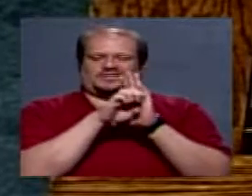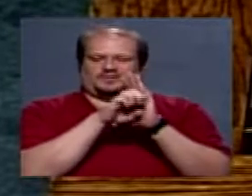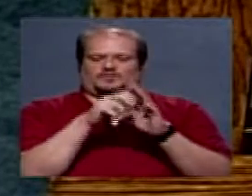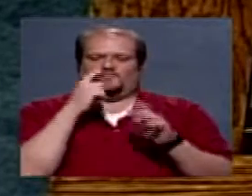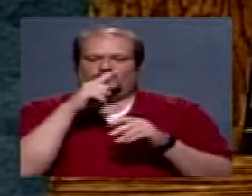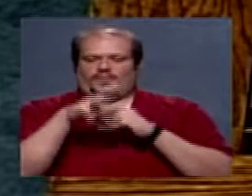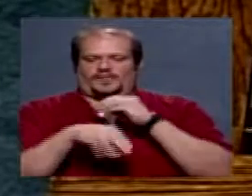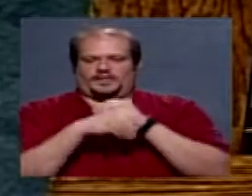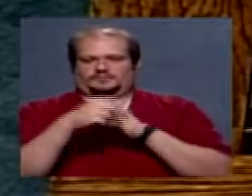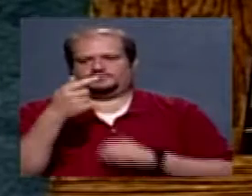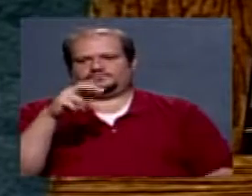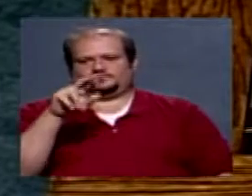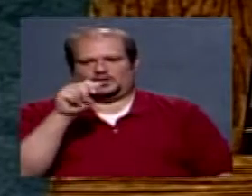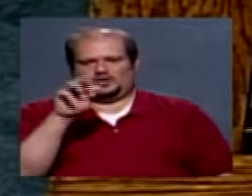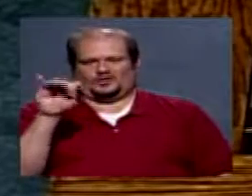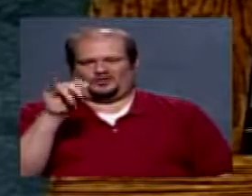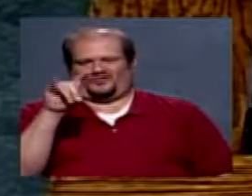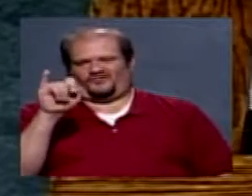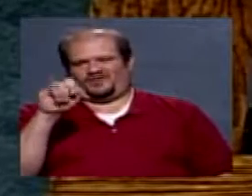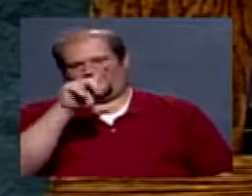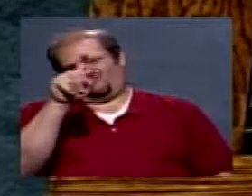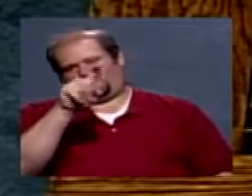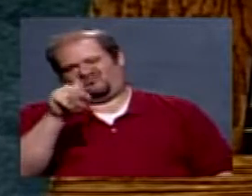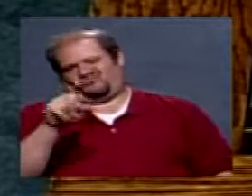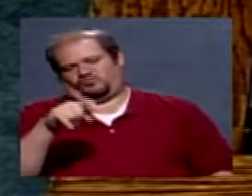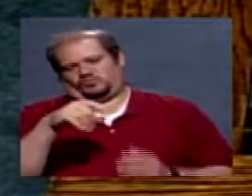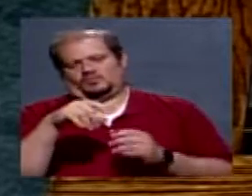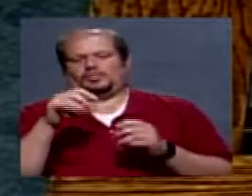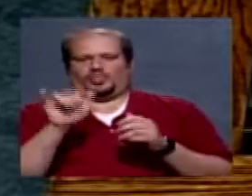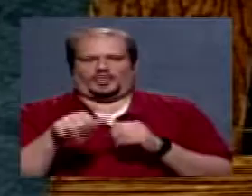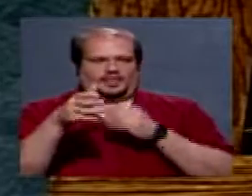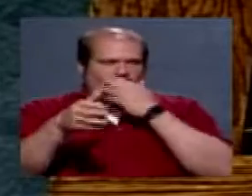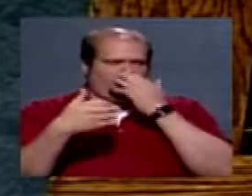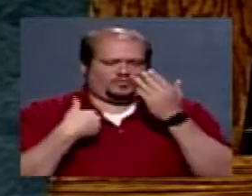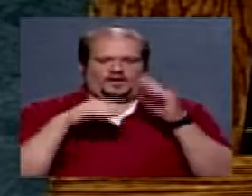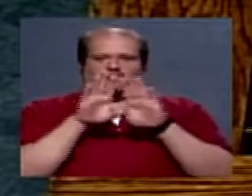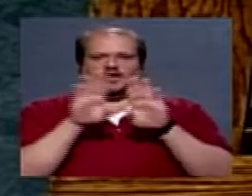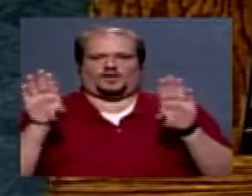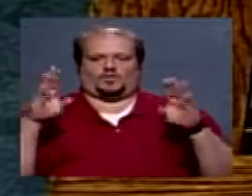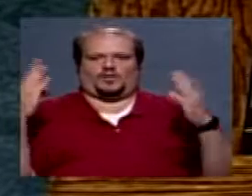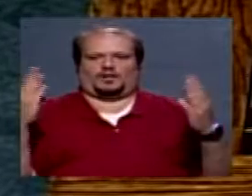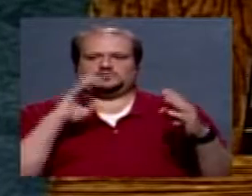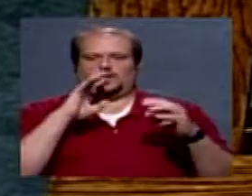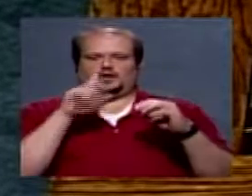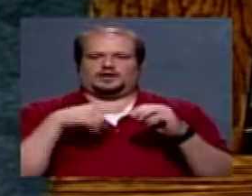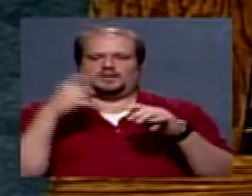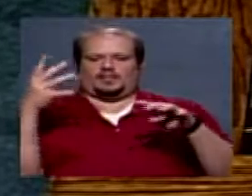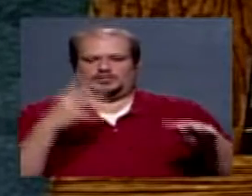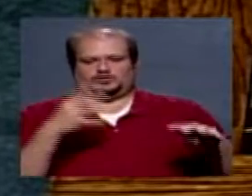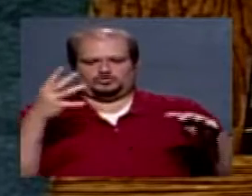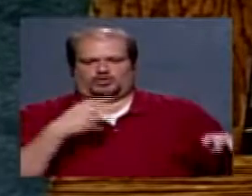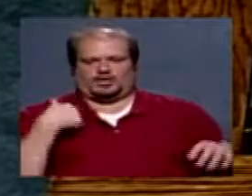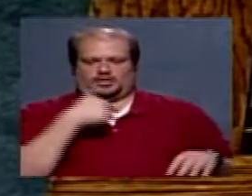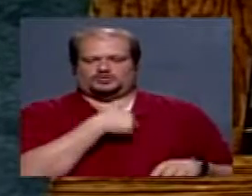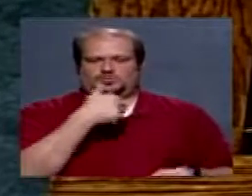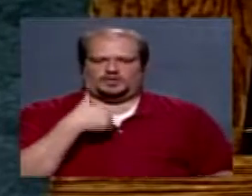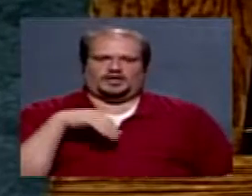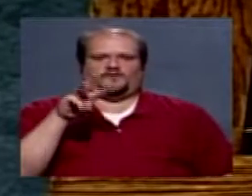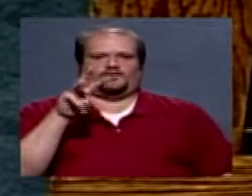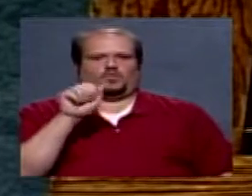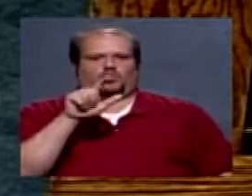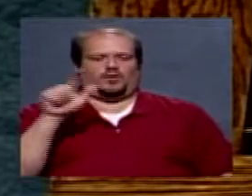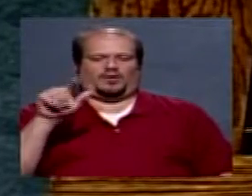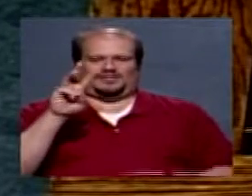the additional graffiti that we have there. We have a wall, and talking about the drainage, we have a wall. It's